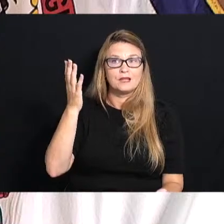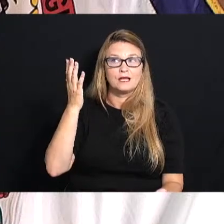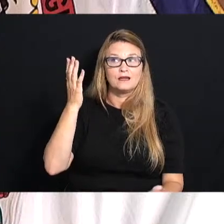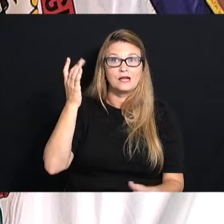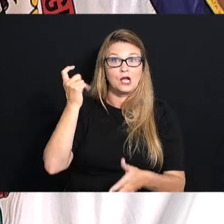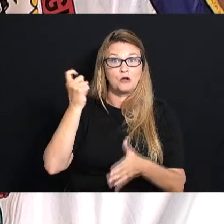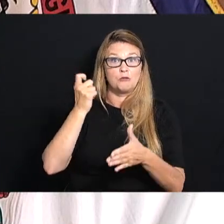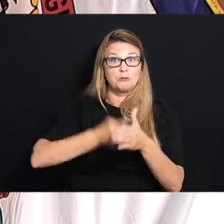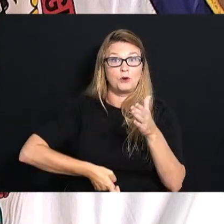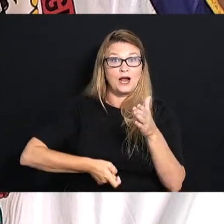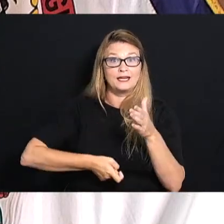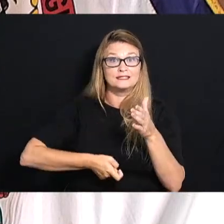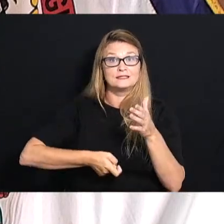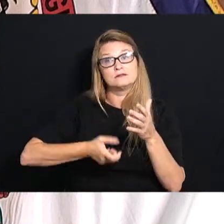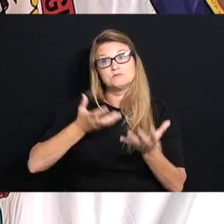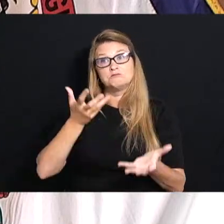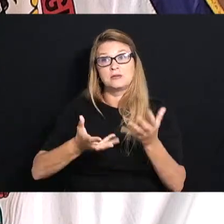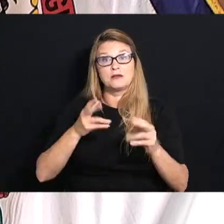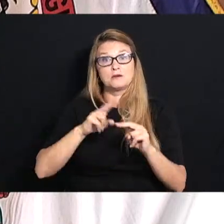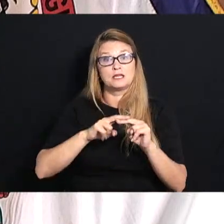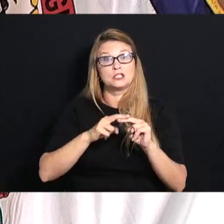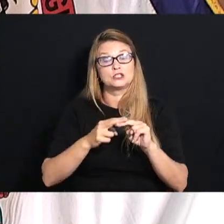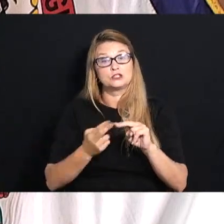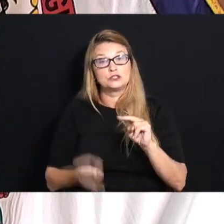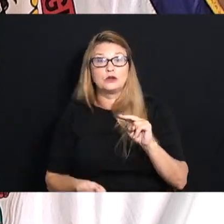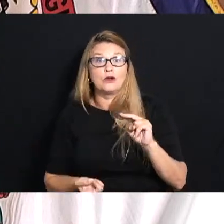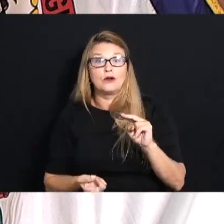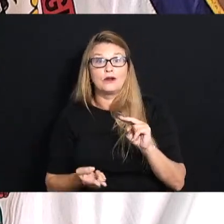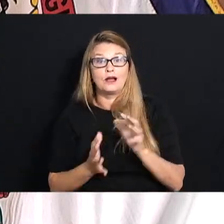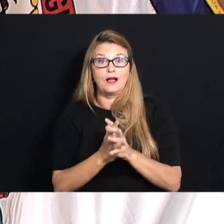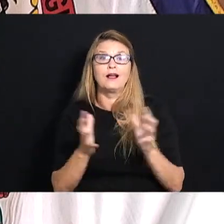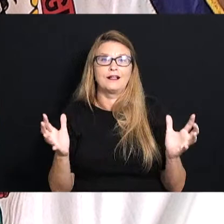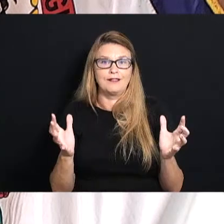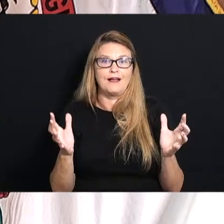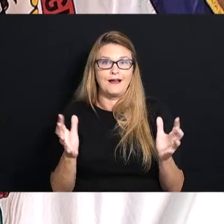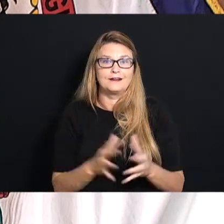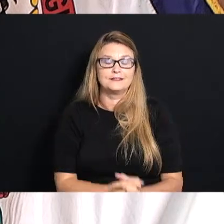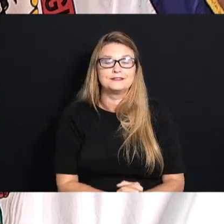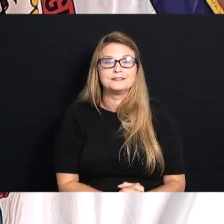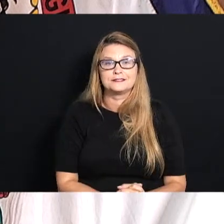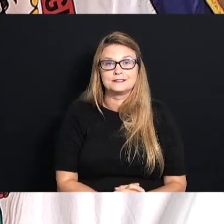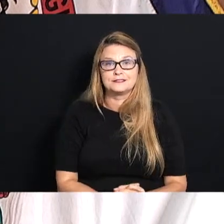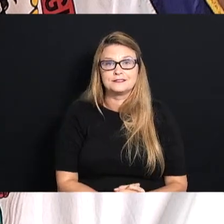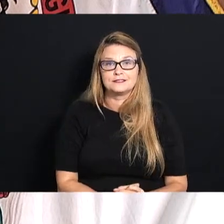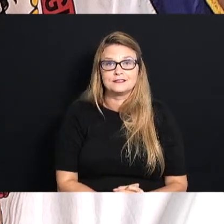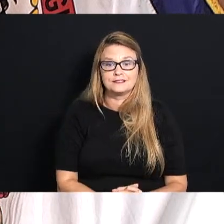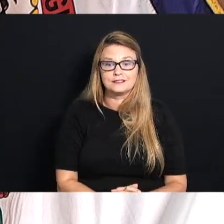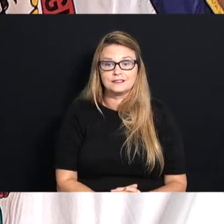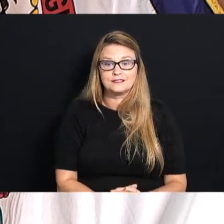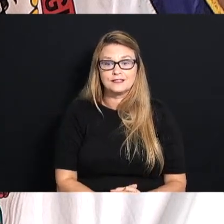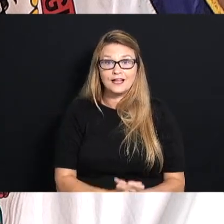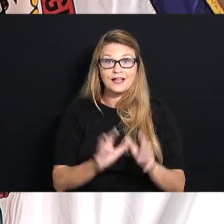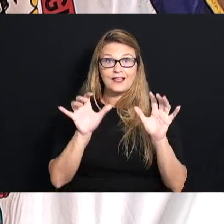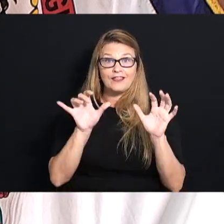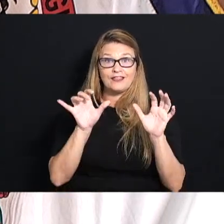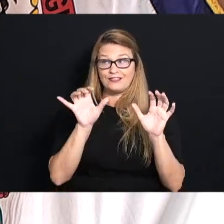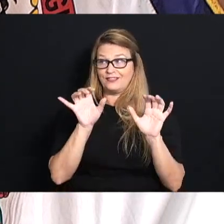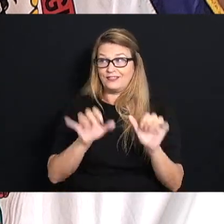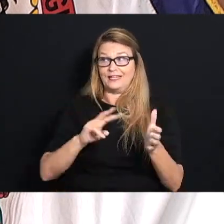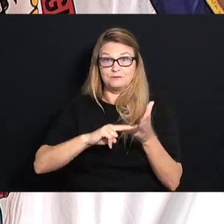Prices would probably fall very significantly, very quickly. That's what I'm saying to